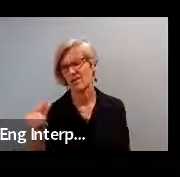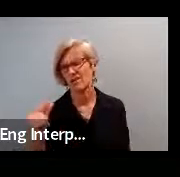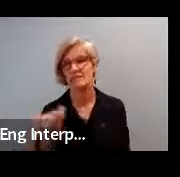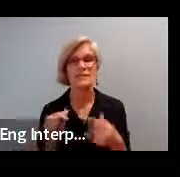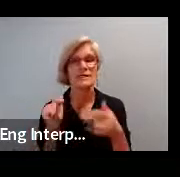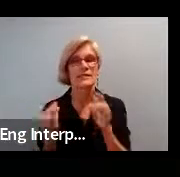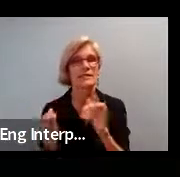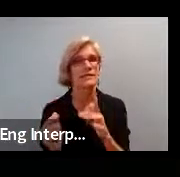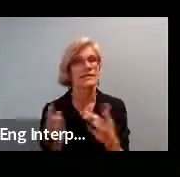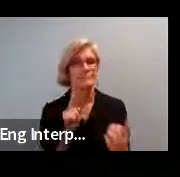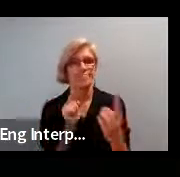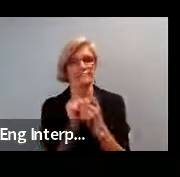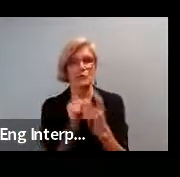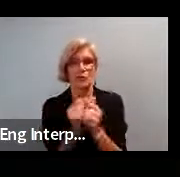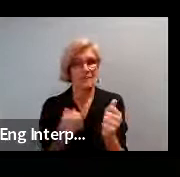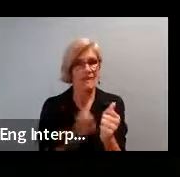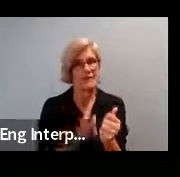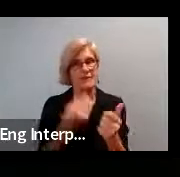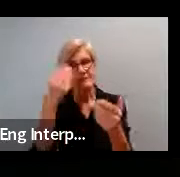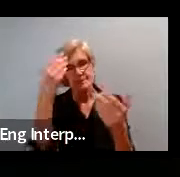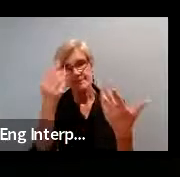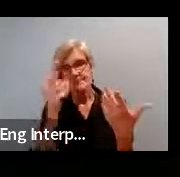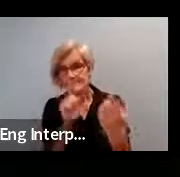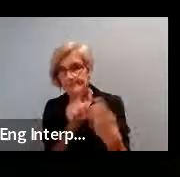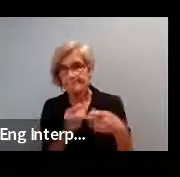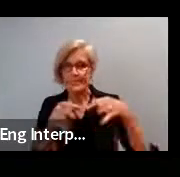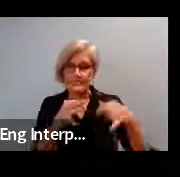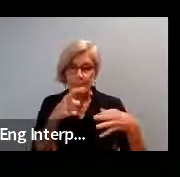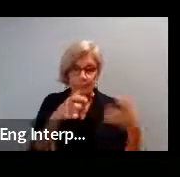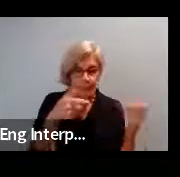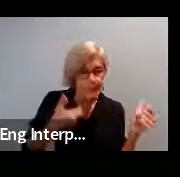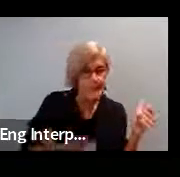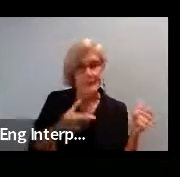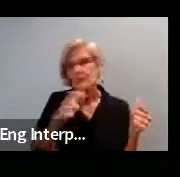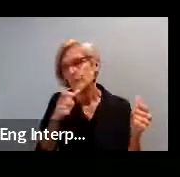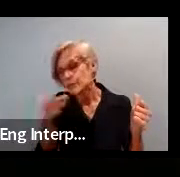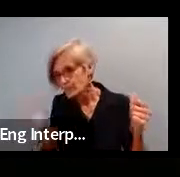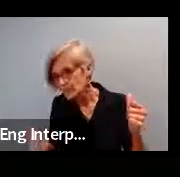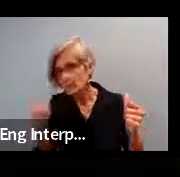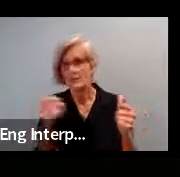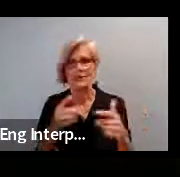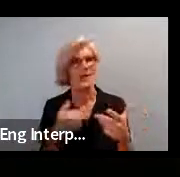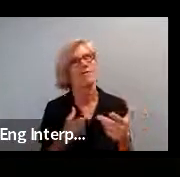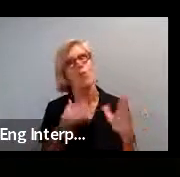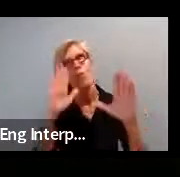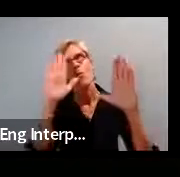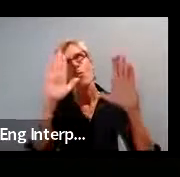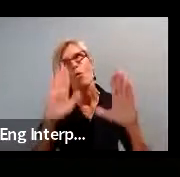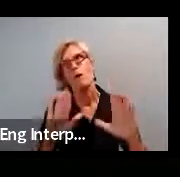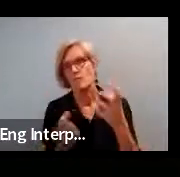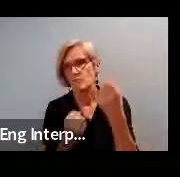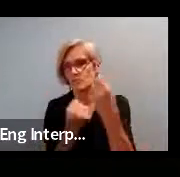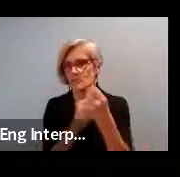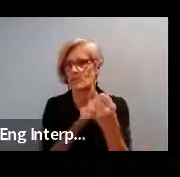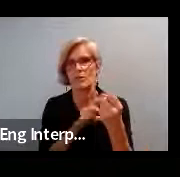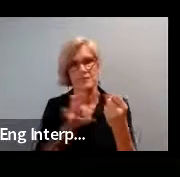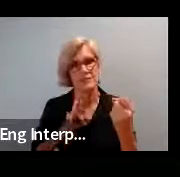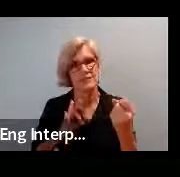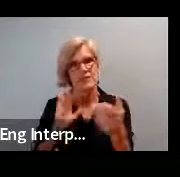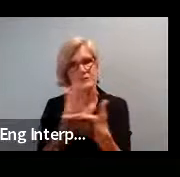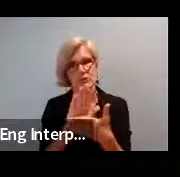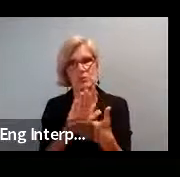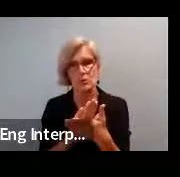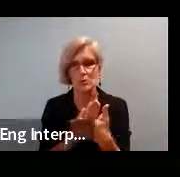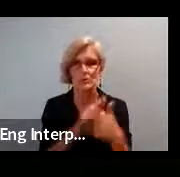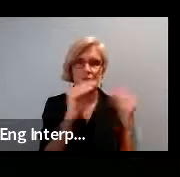with us and let us know, and we can move forward. We have a wonderful support staff at school besides just the teachers.